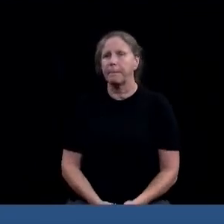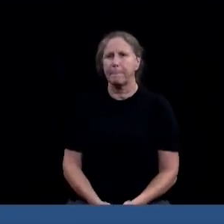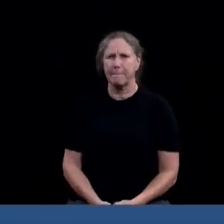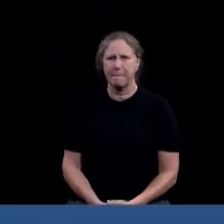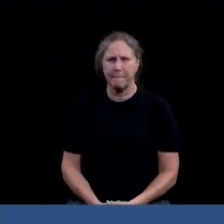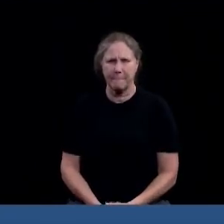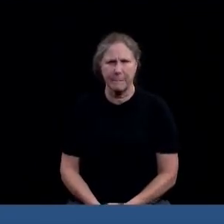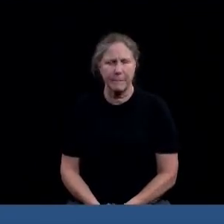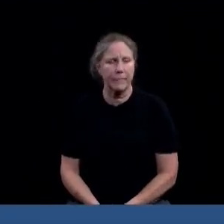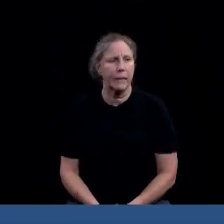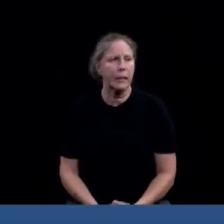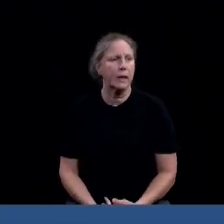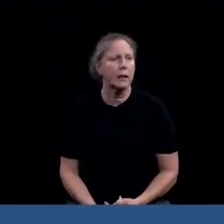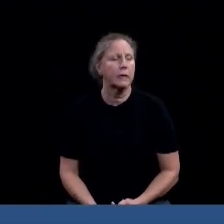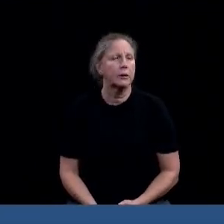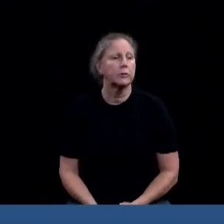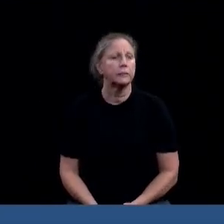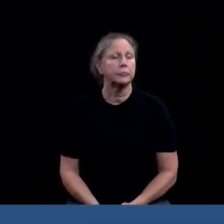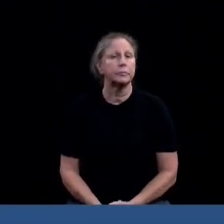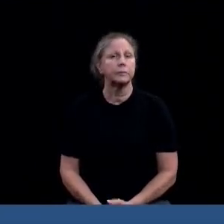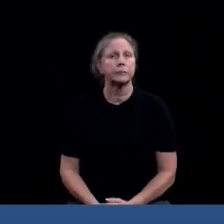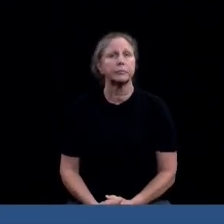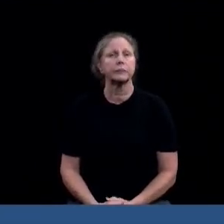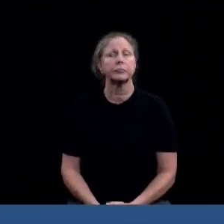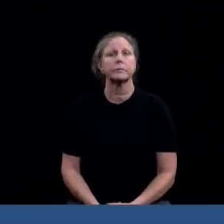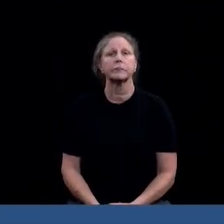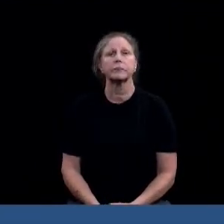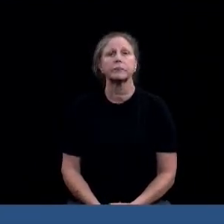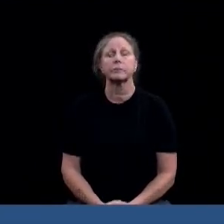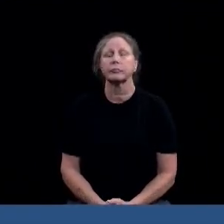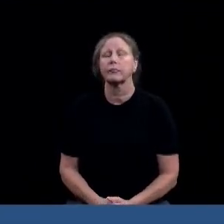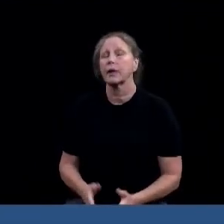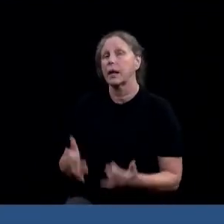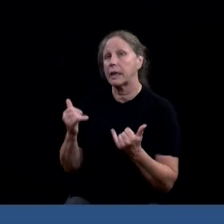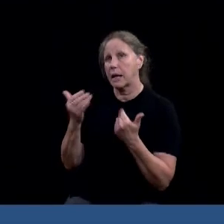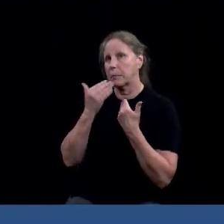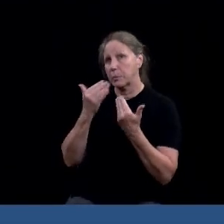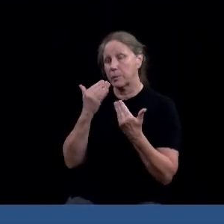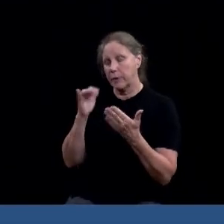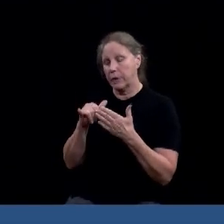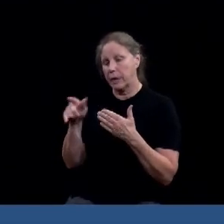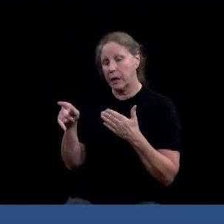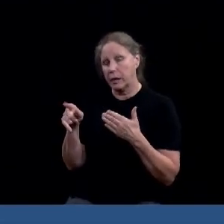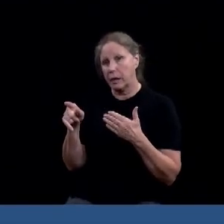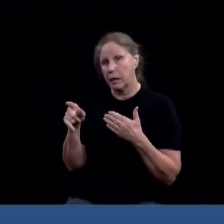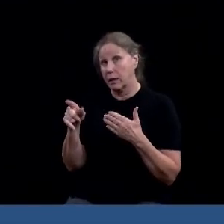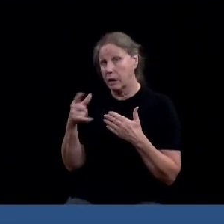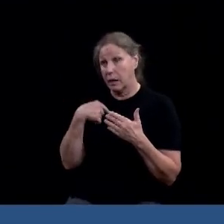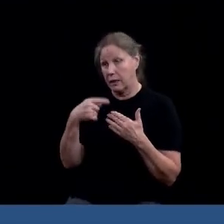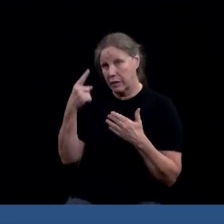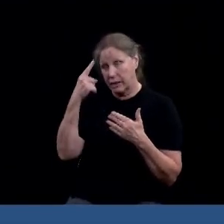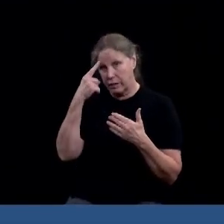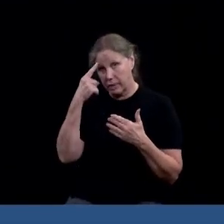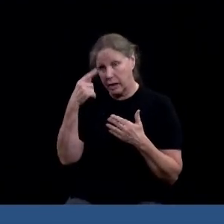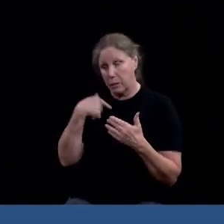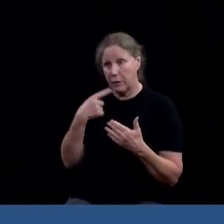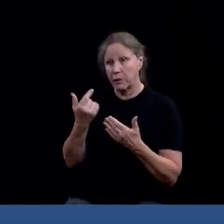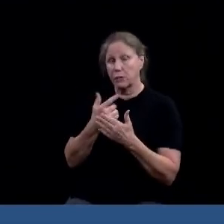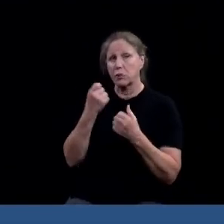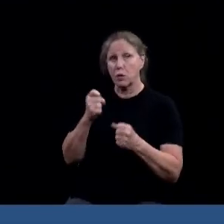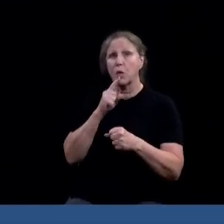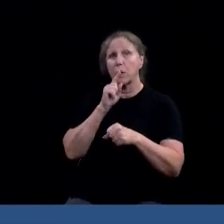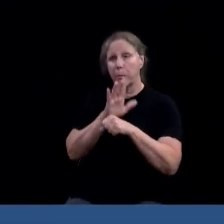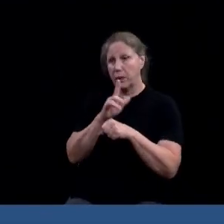All right. Yeah, I appreciate that. But again, other than that, I think we do have a strong commitment, this council, on